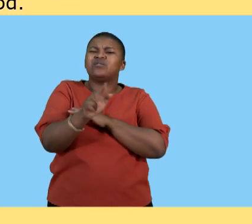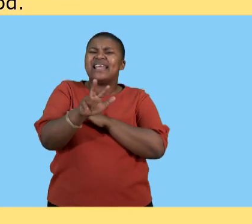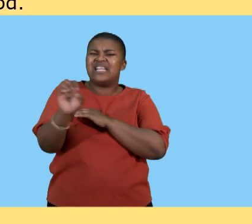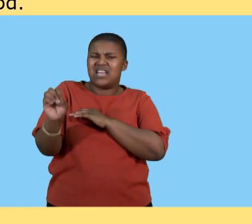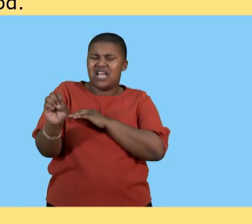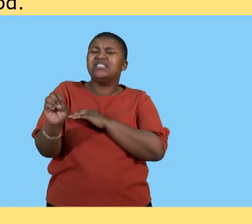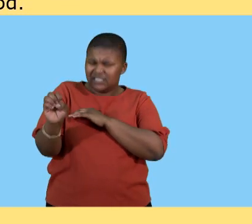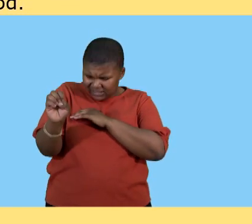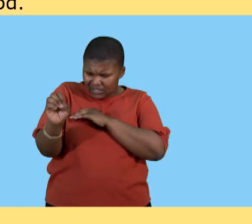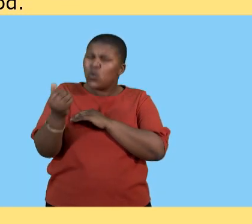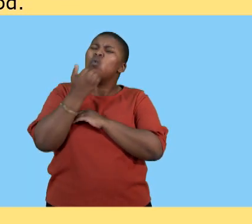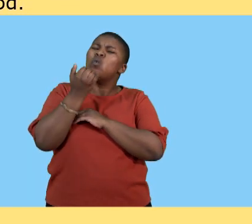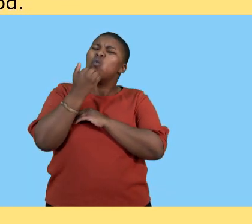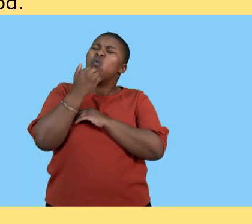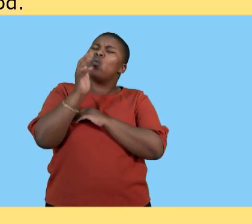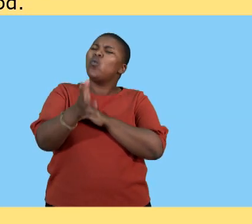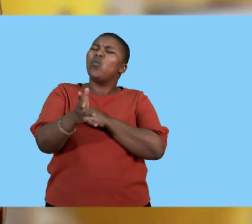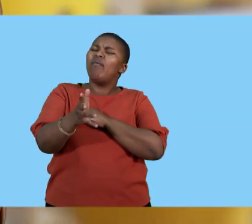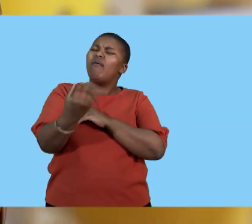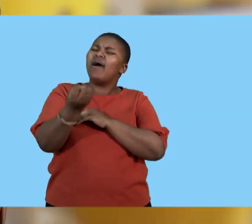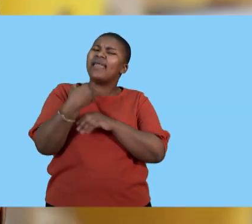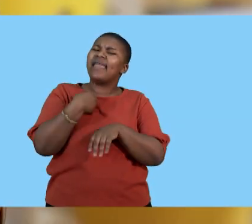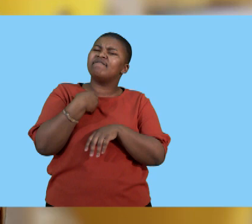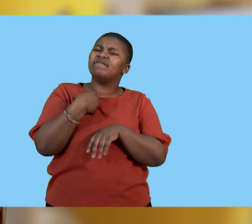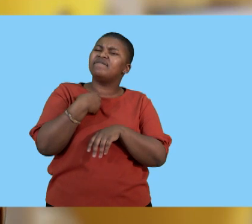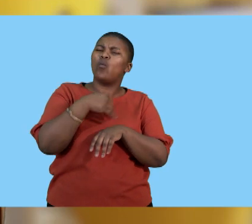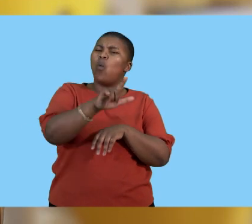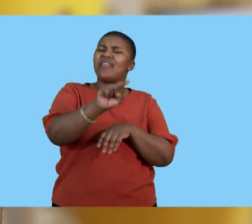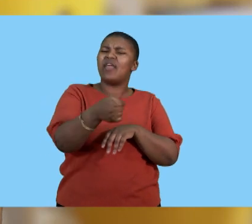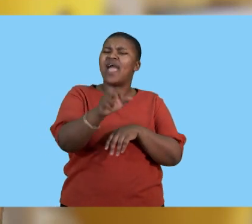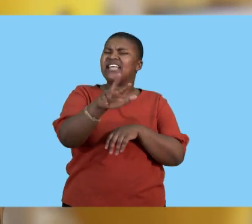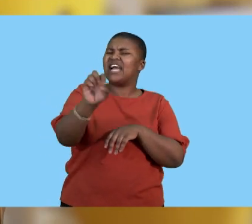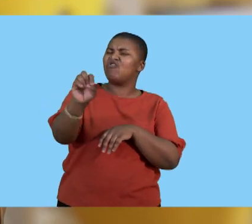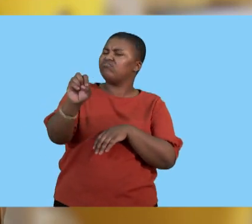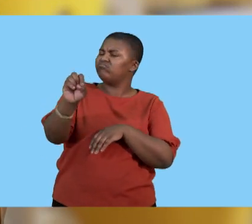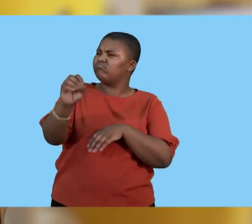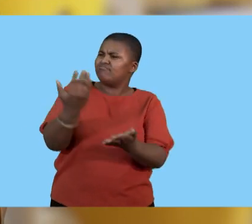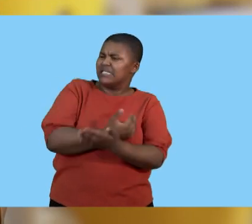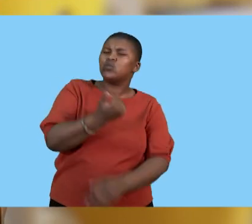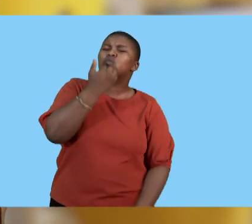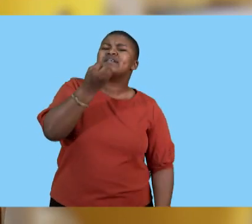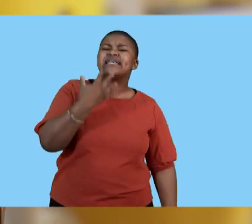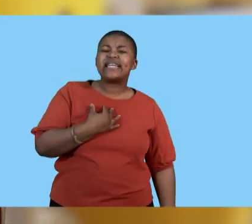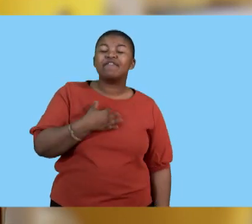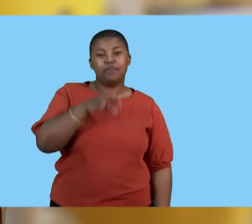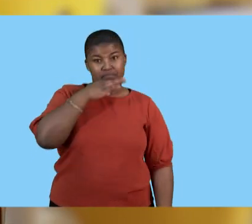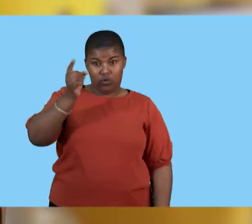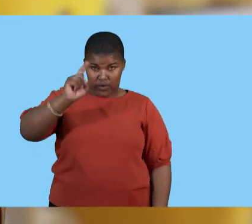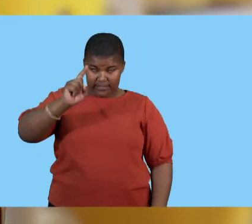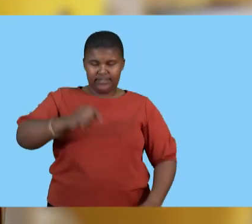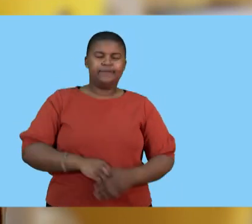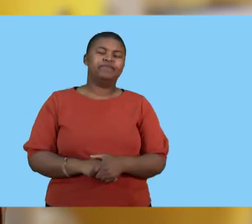for 8,800, who is going to cover the remaining amount? What it simply means